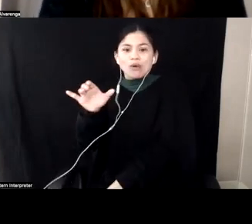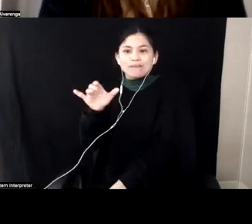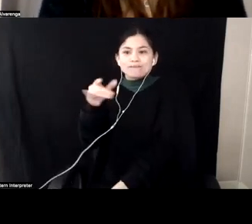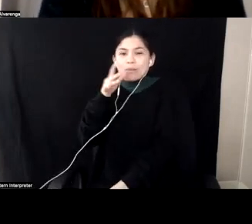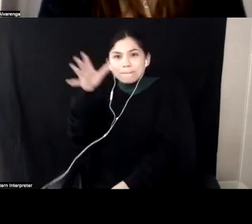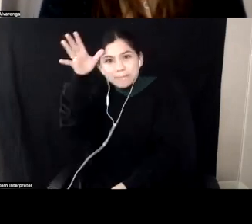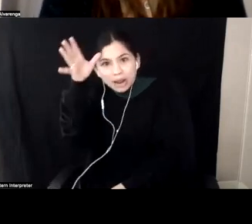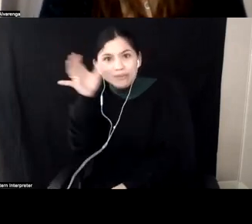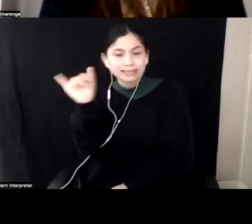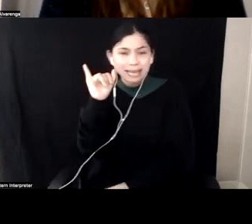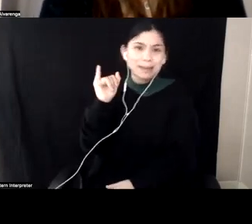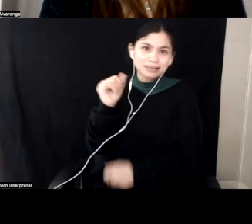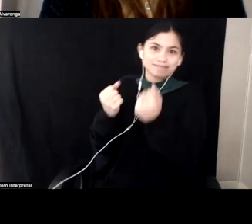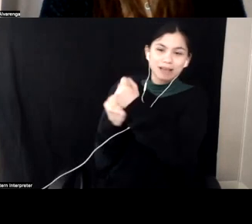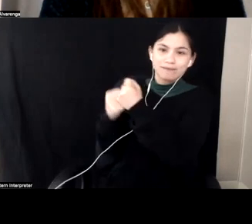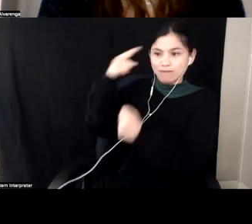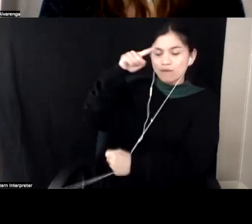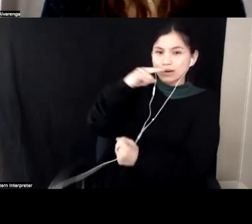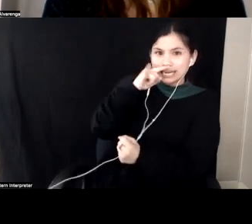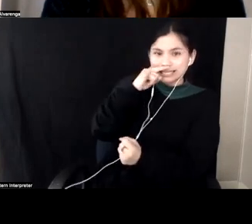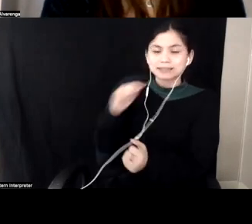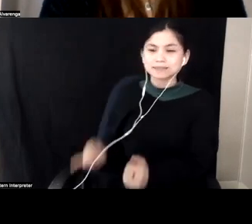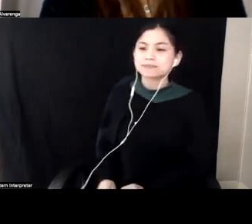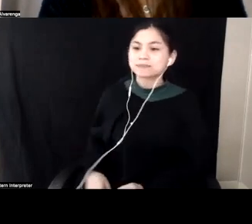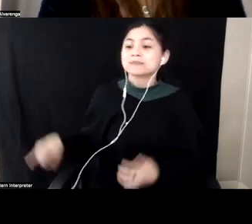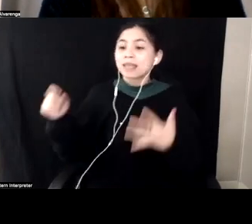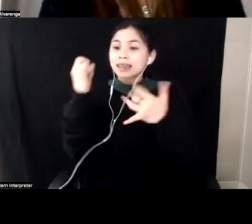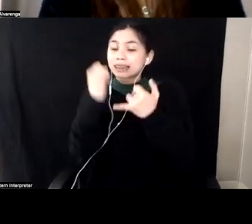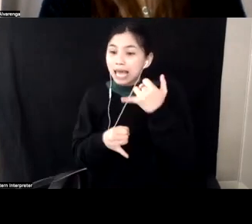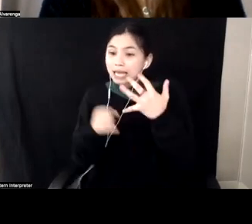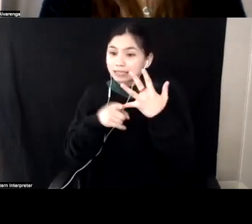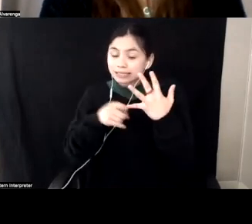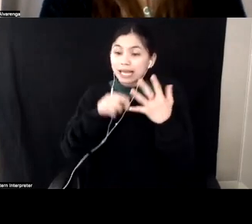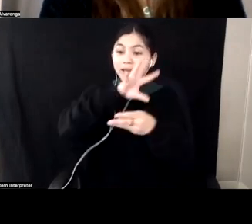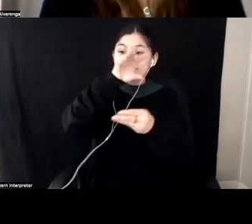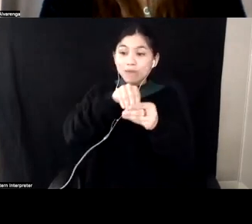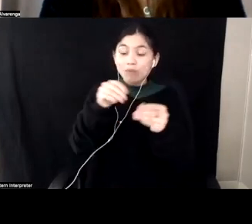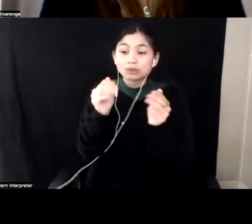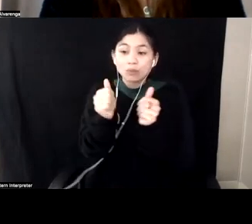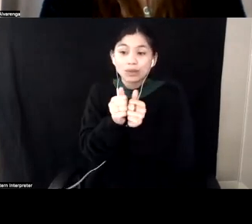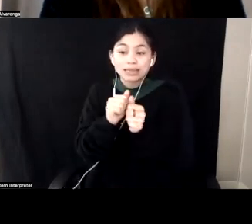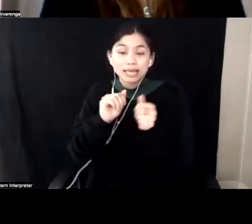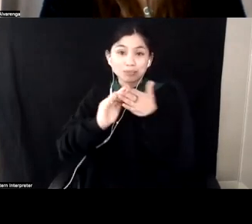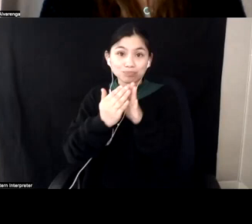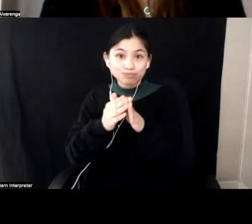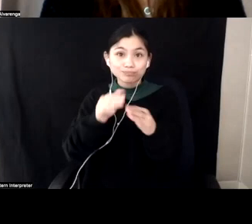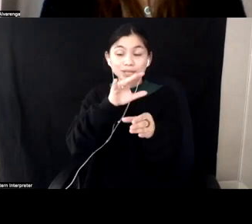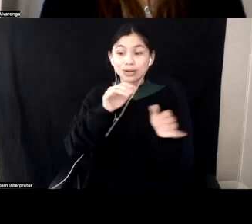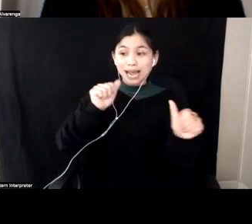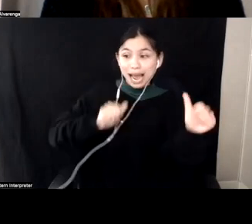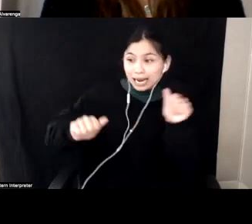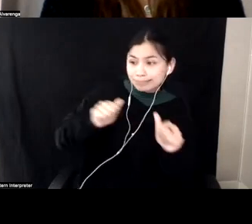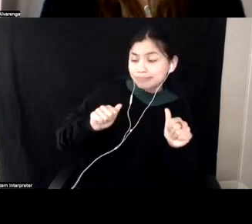Getting involved in community activities. That again goes back to the being involved with